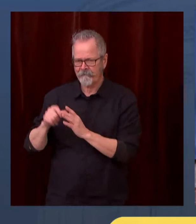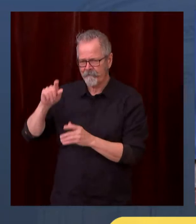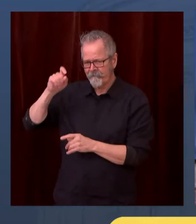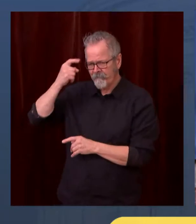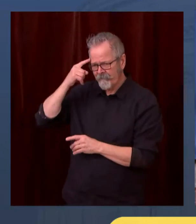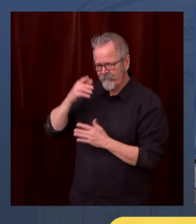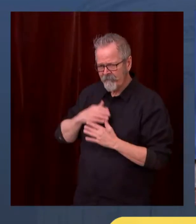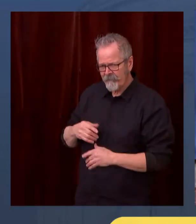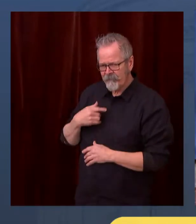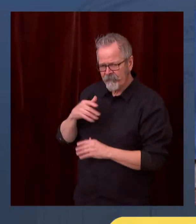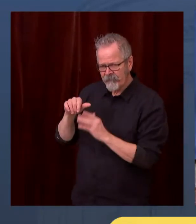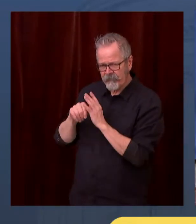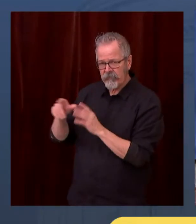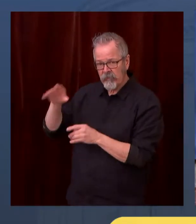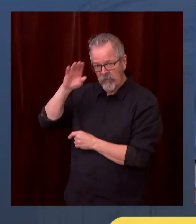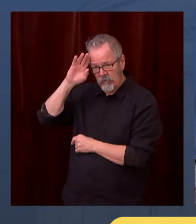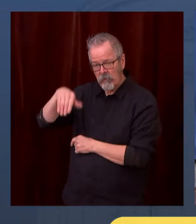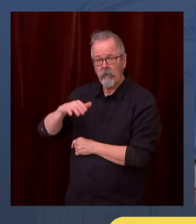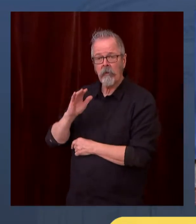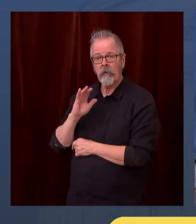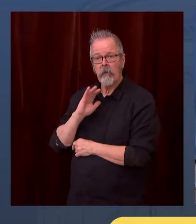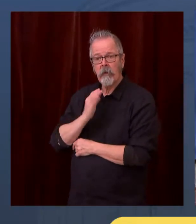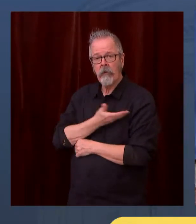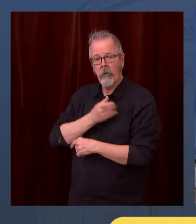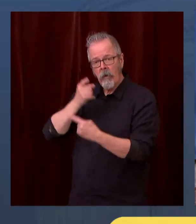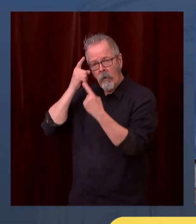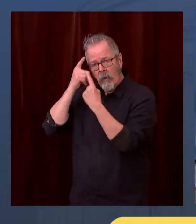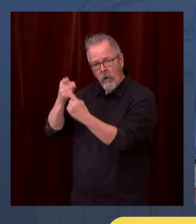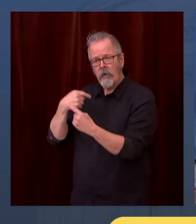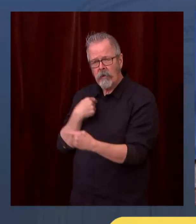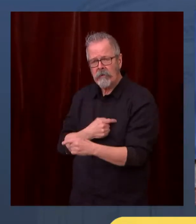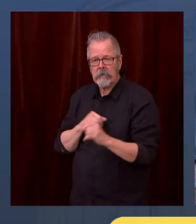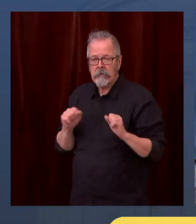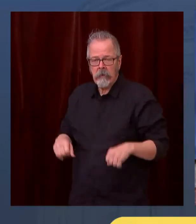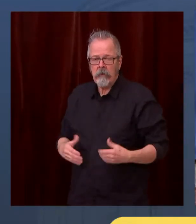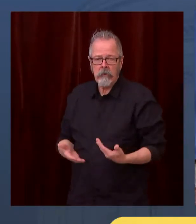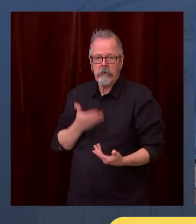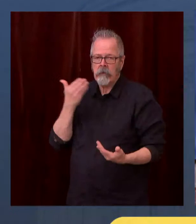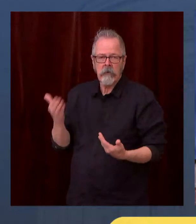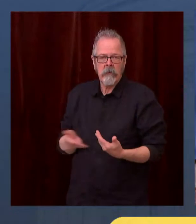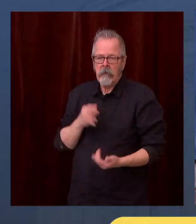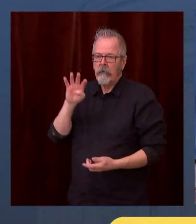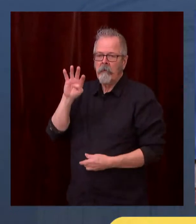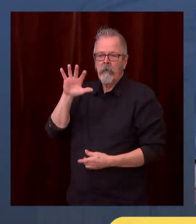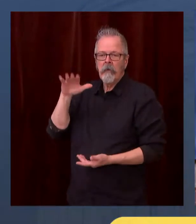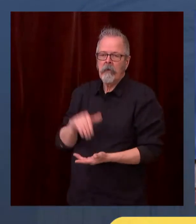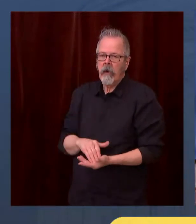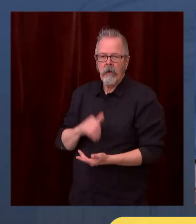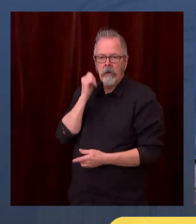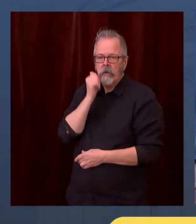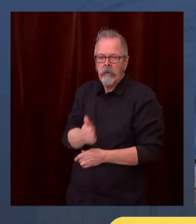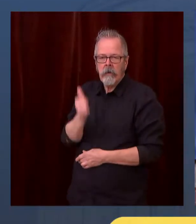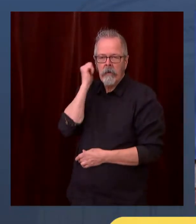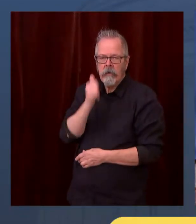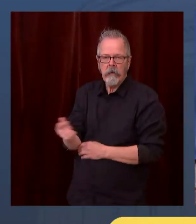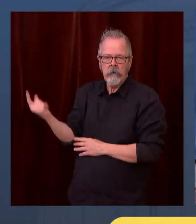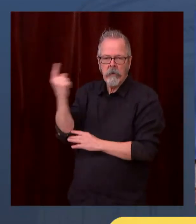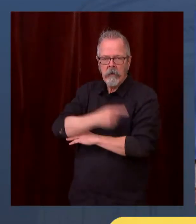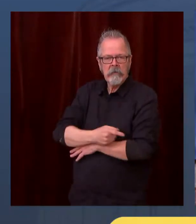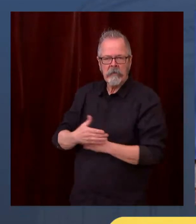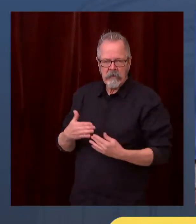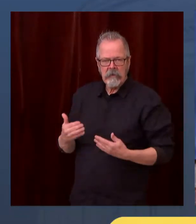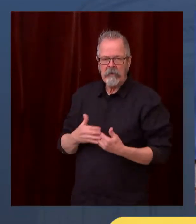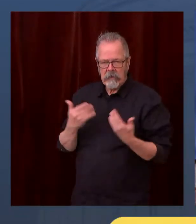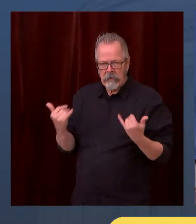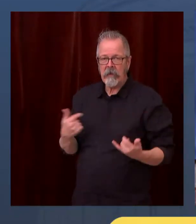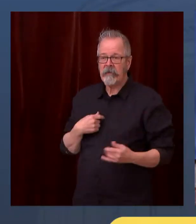meeting our goal today. We can easily do 45,000 vaccinations today. We have the vaccinators, we have the logistics, we have the pop-up tents,